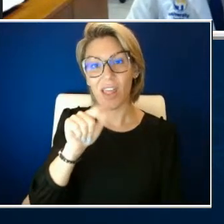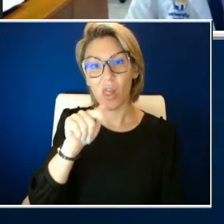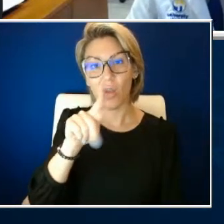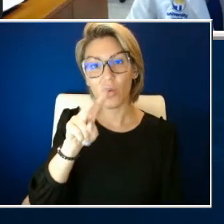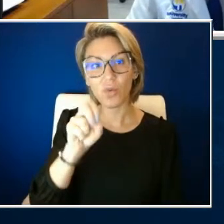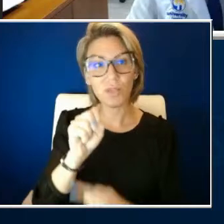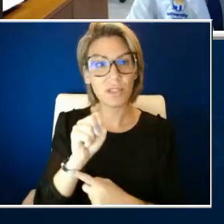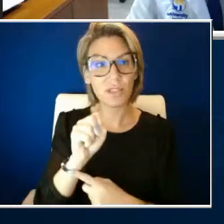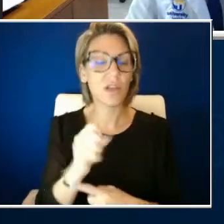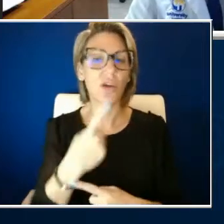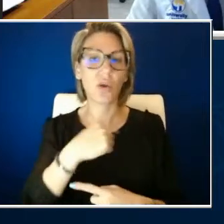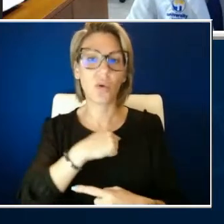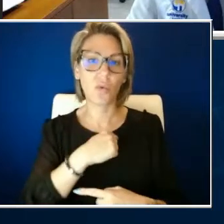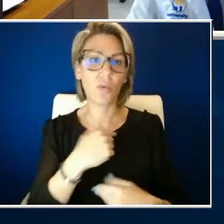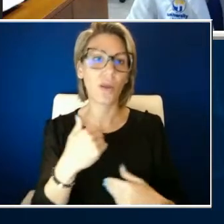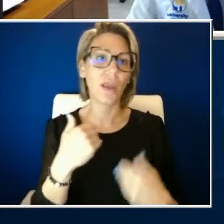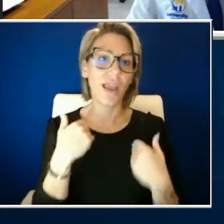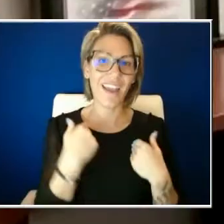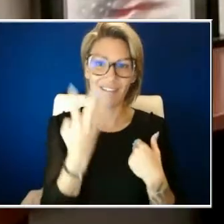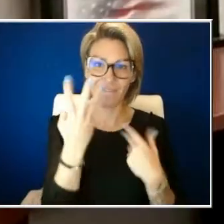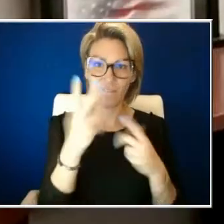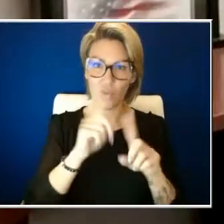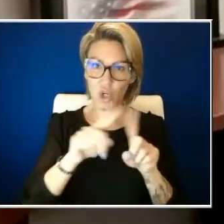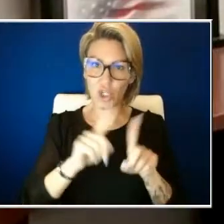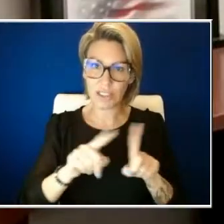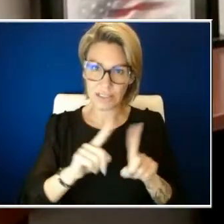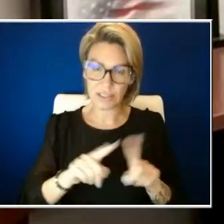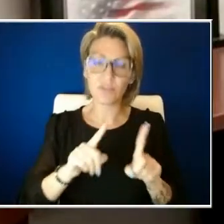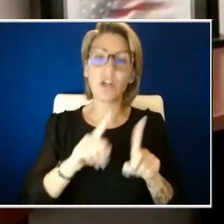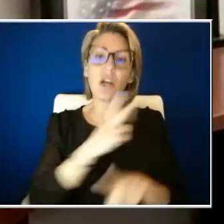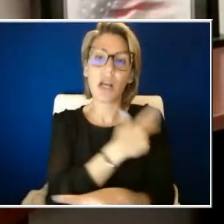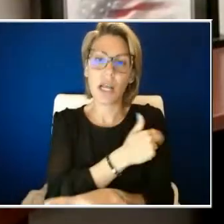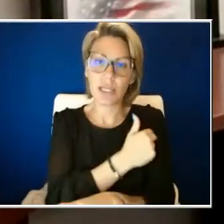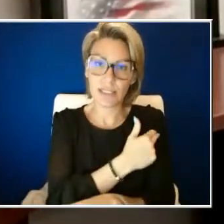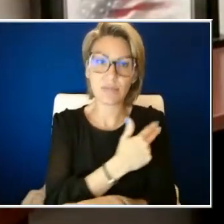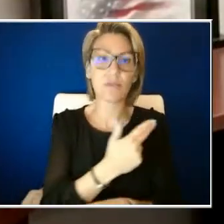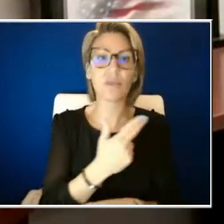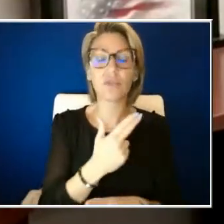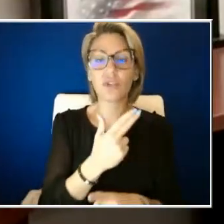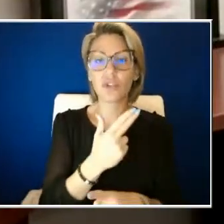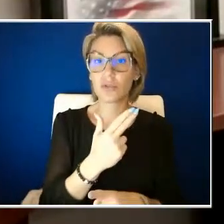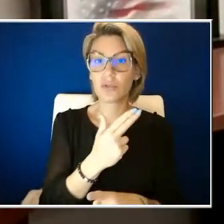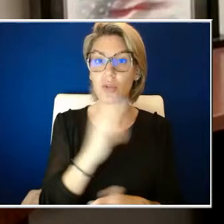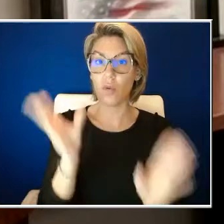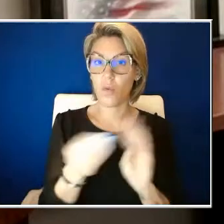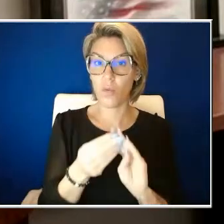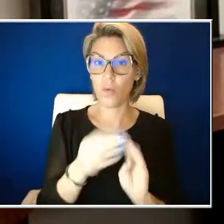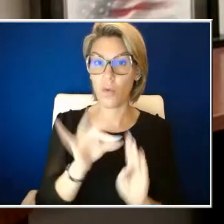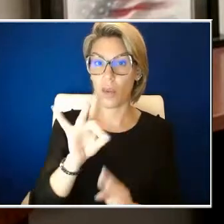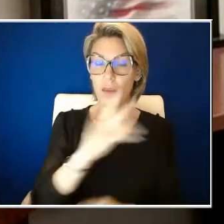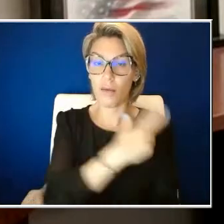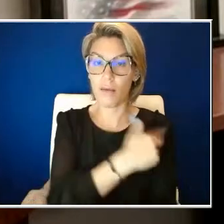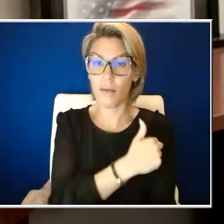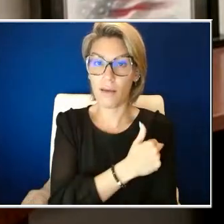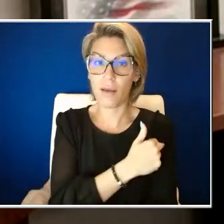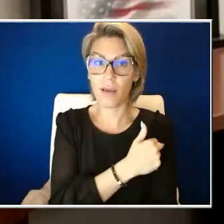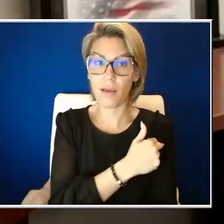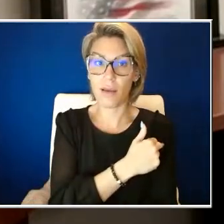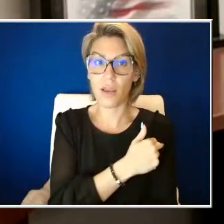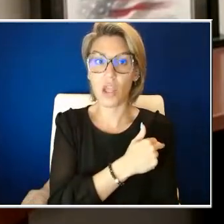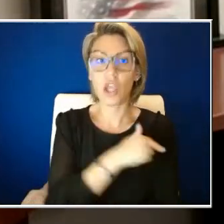St. Luke's, we have 4 metro hospitals and 4 critical access hospitals. Currently, across those 8 hospitals, we have